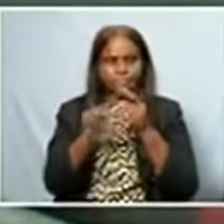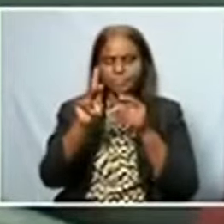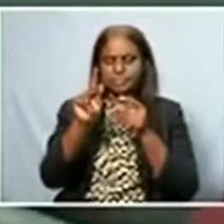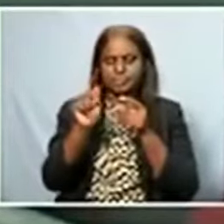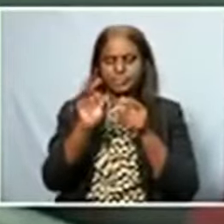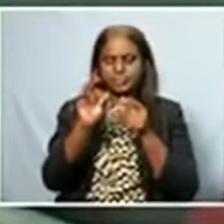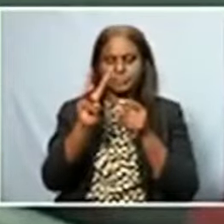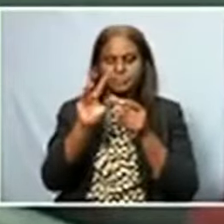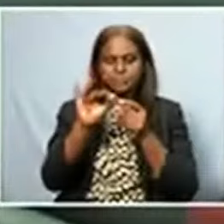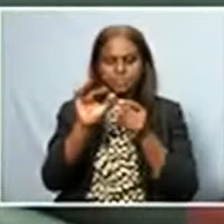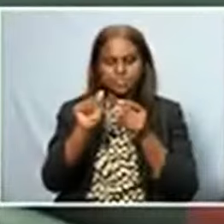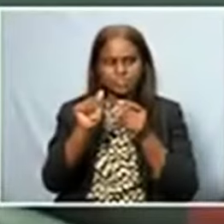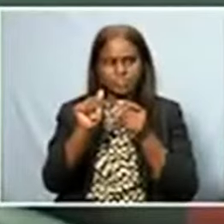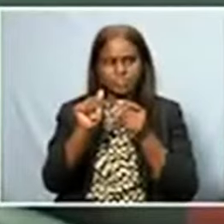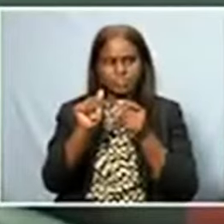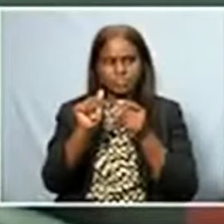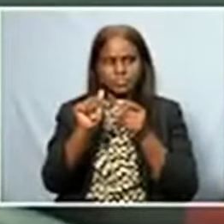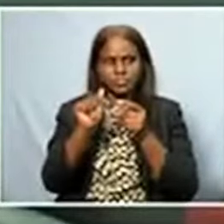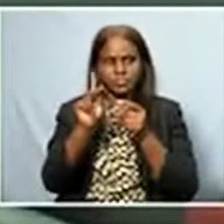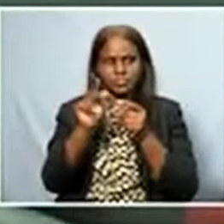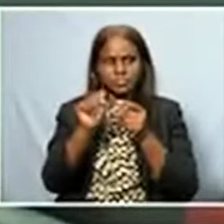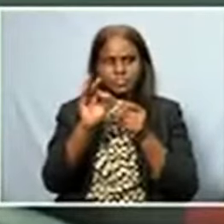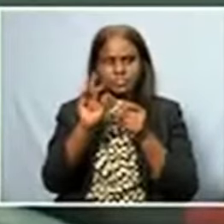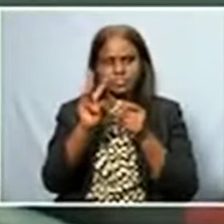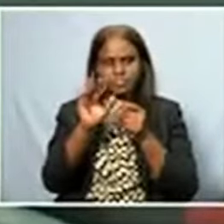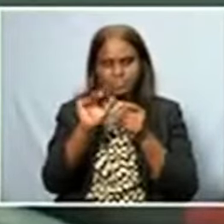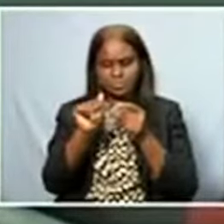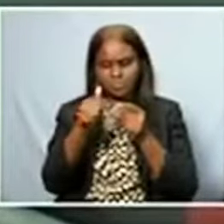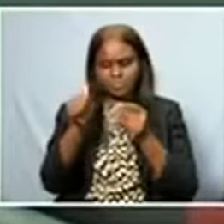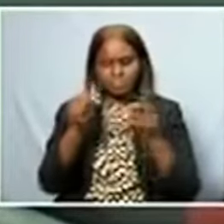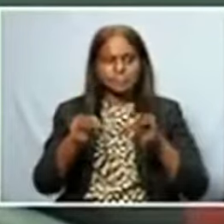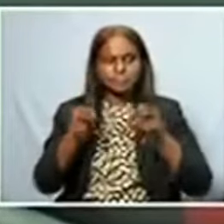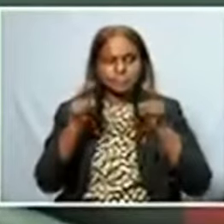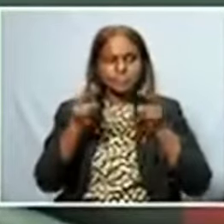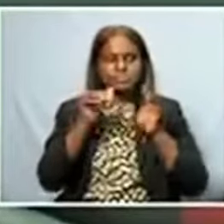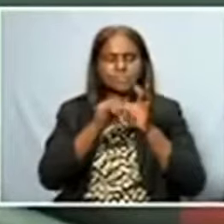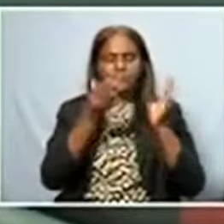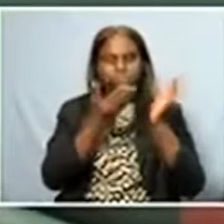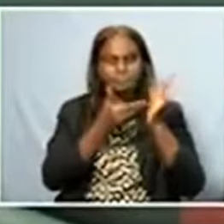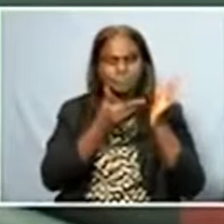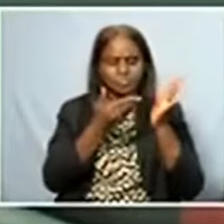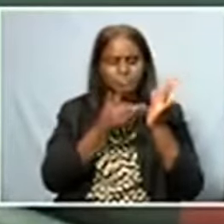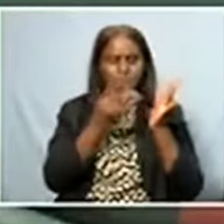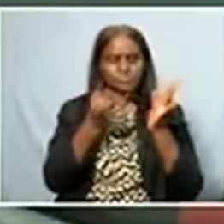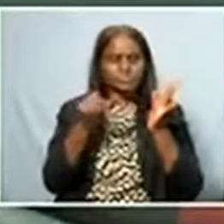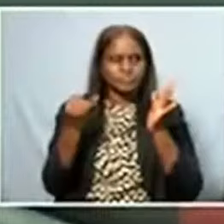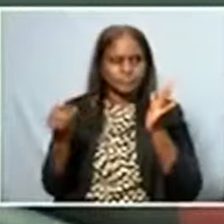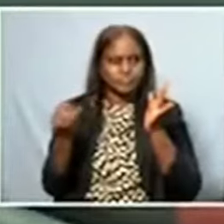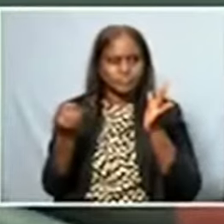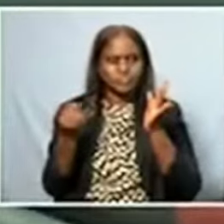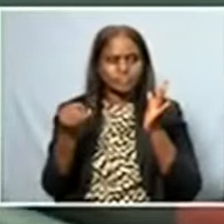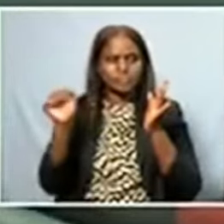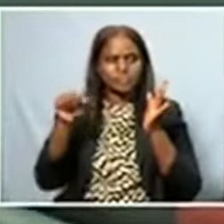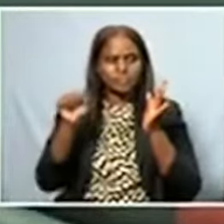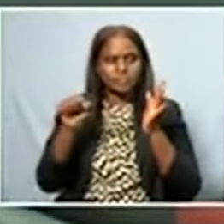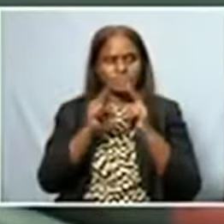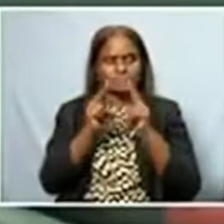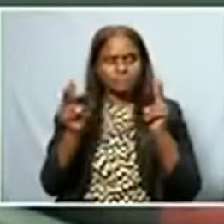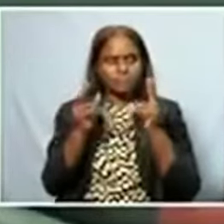Kafwaya. He was the eye in this issue. Yes,